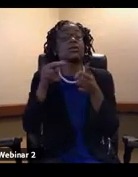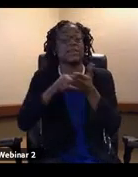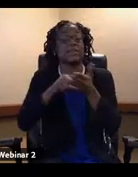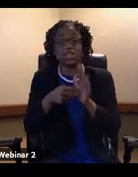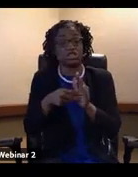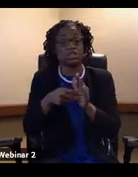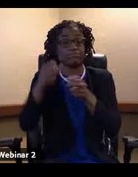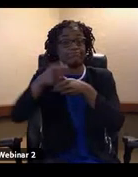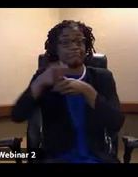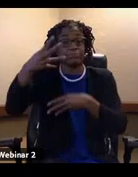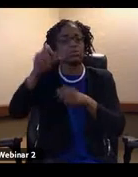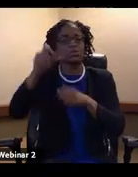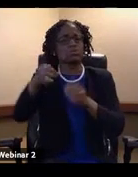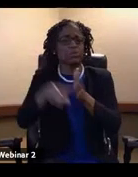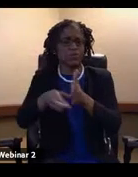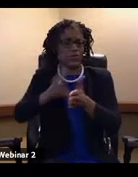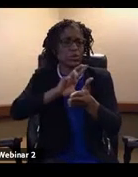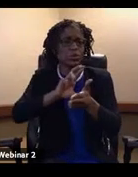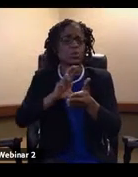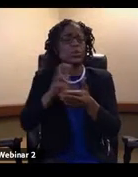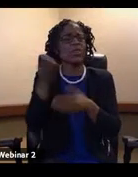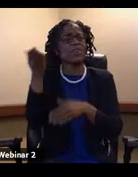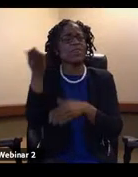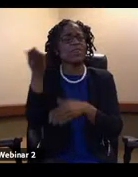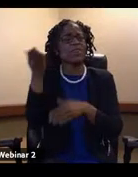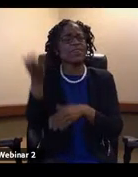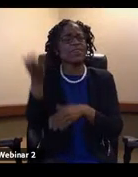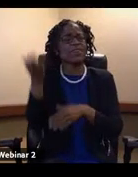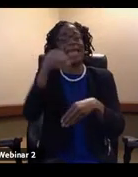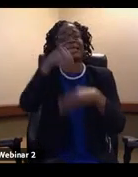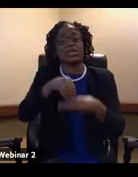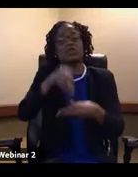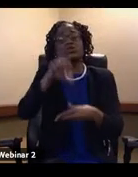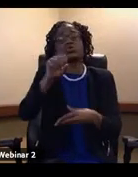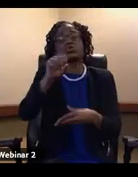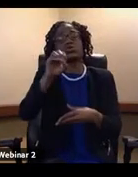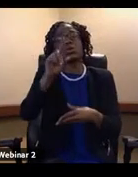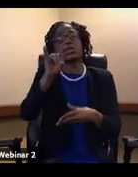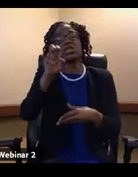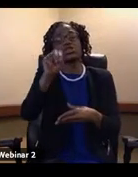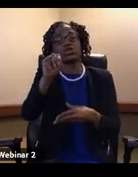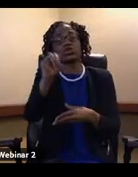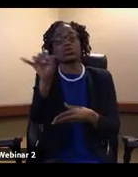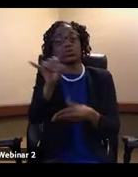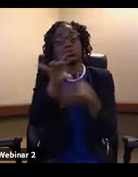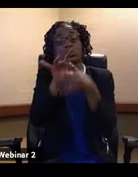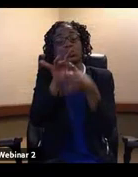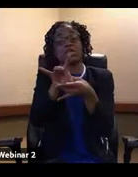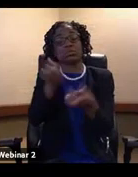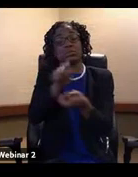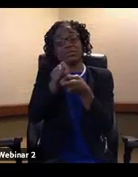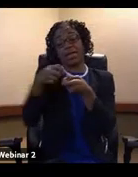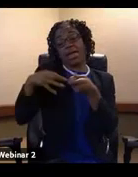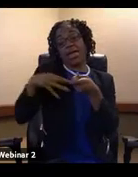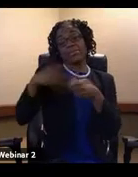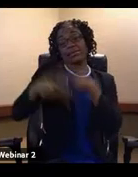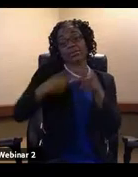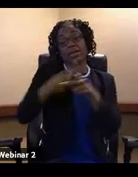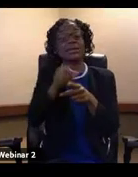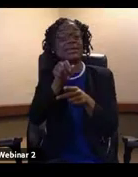Review the definitions here and in the solicitation relating to eligible applicant types and partnership requirements. If